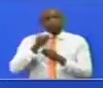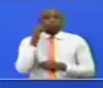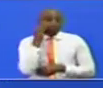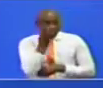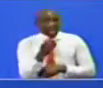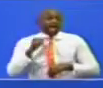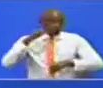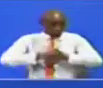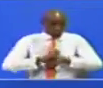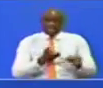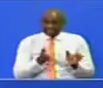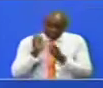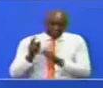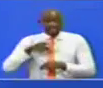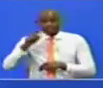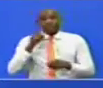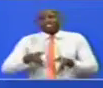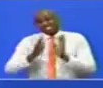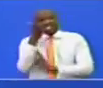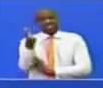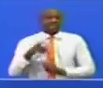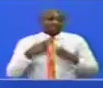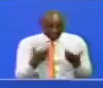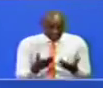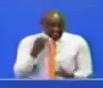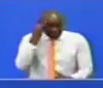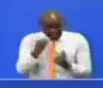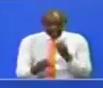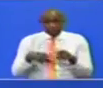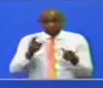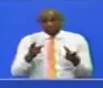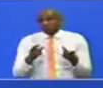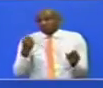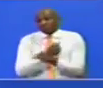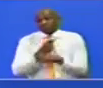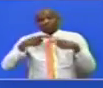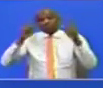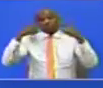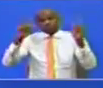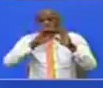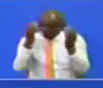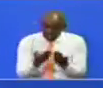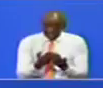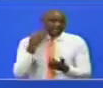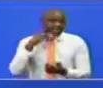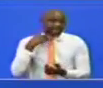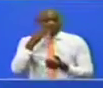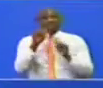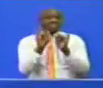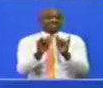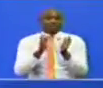and school and end up in the streets, ultimately diminishing their potential in a world of crime and